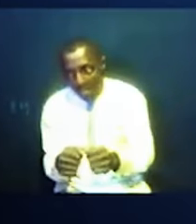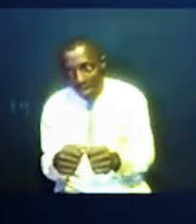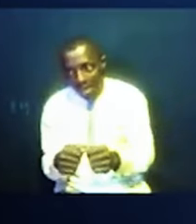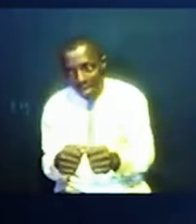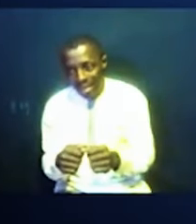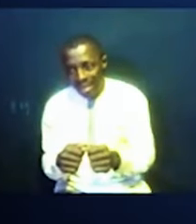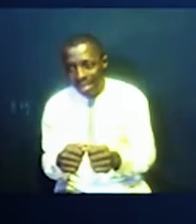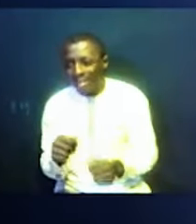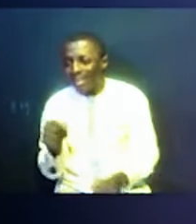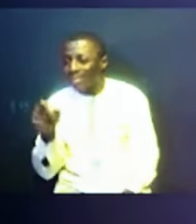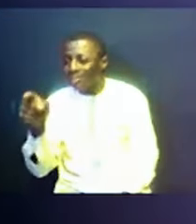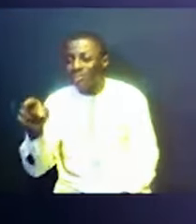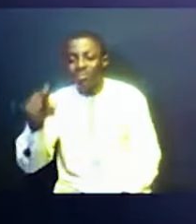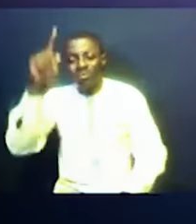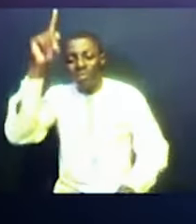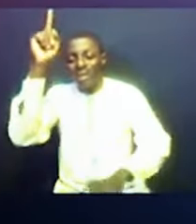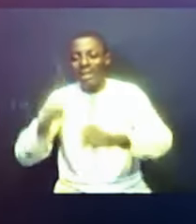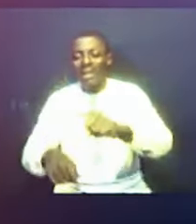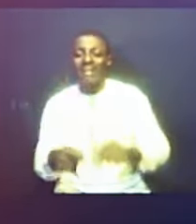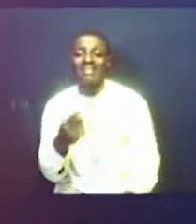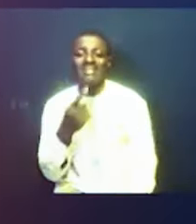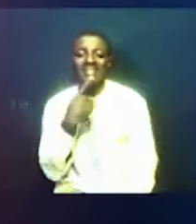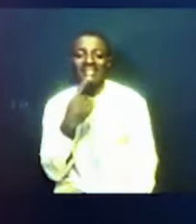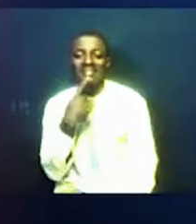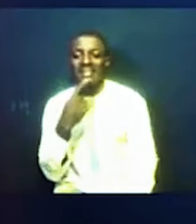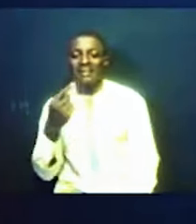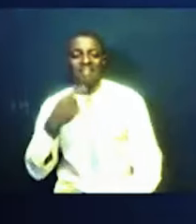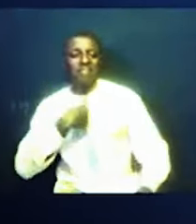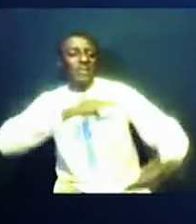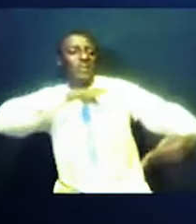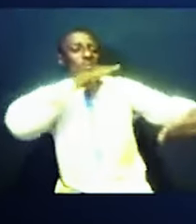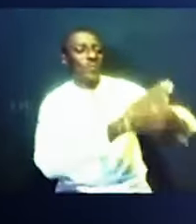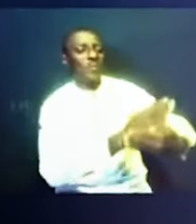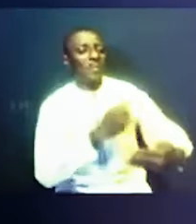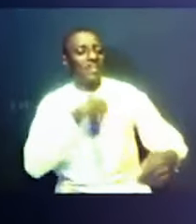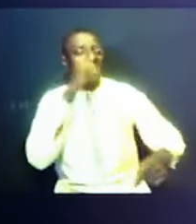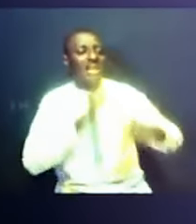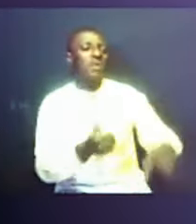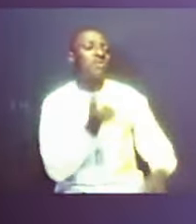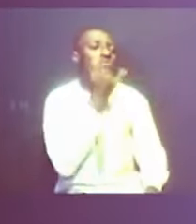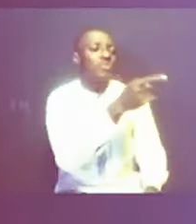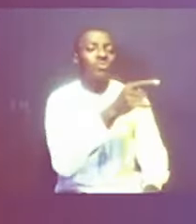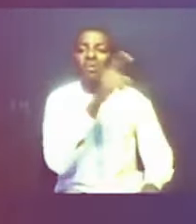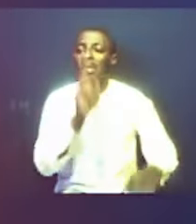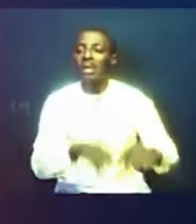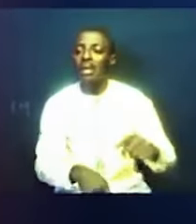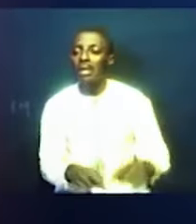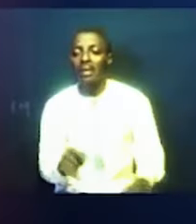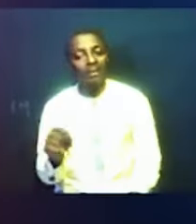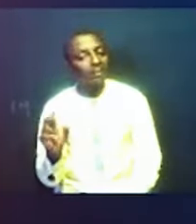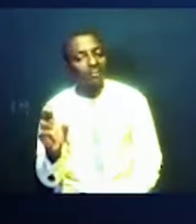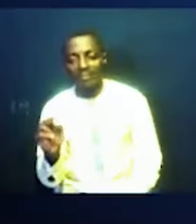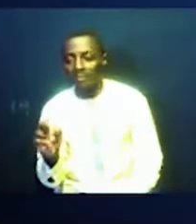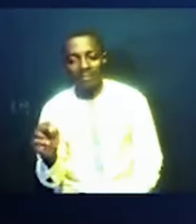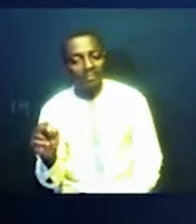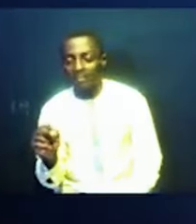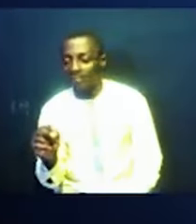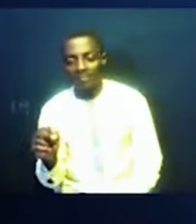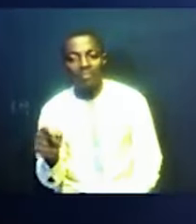you cannot say, I will never offend anyone.